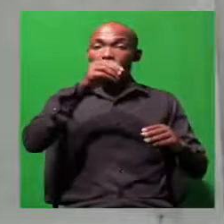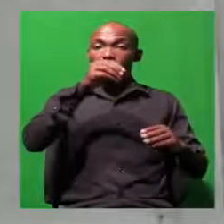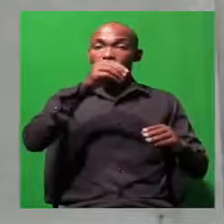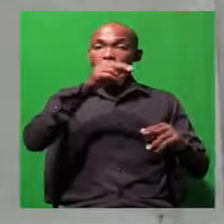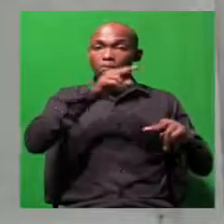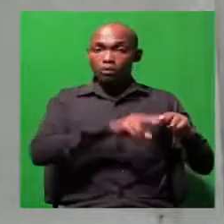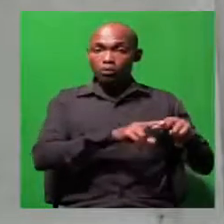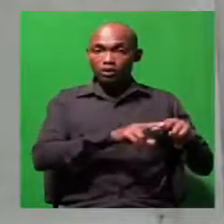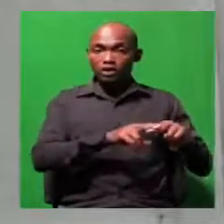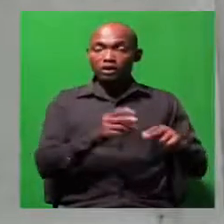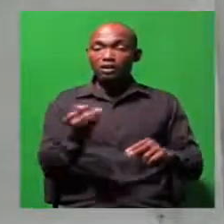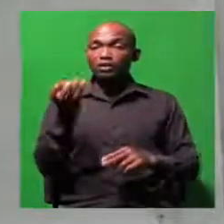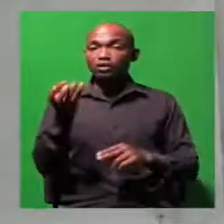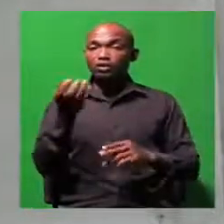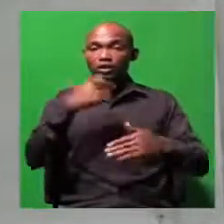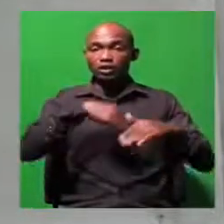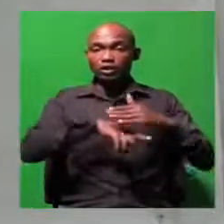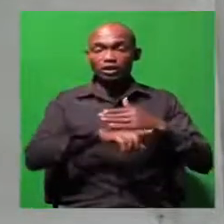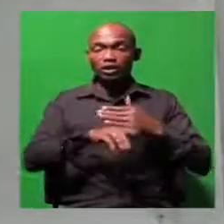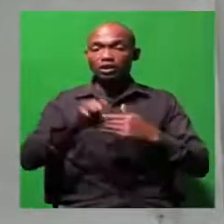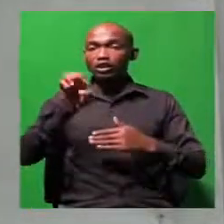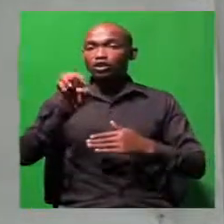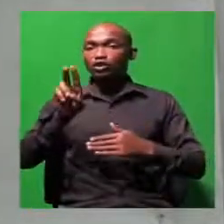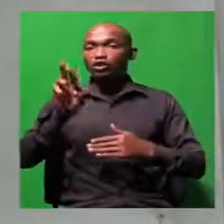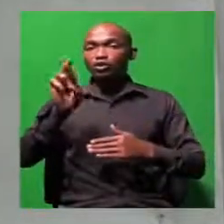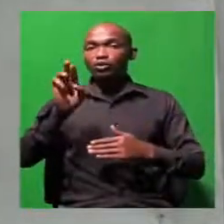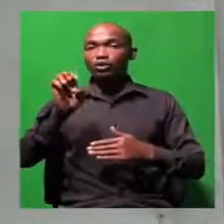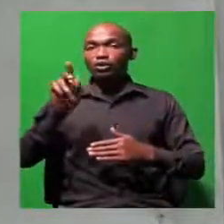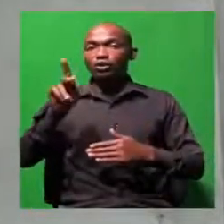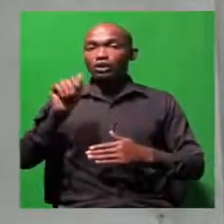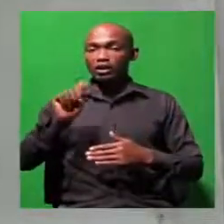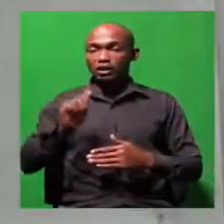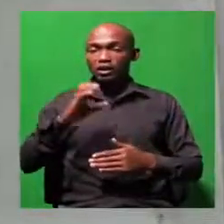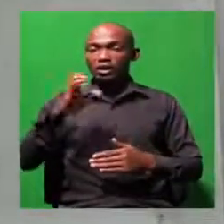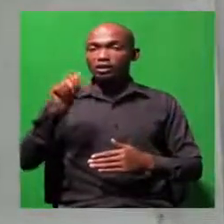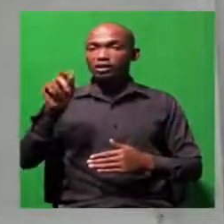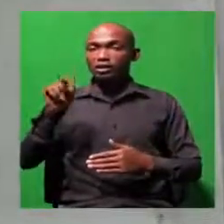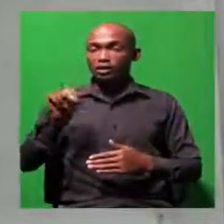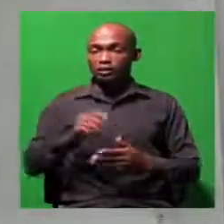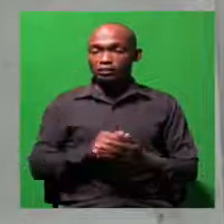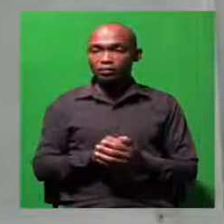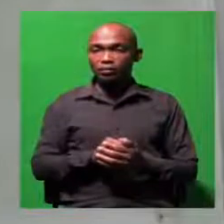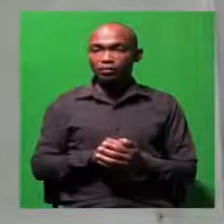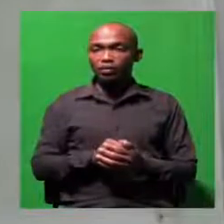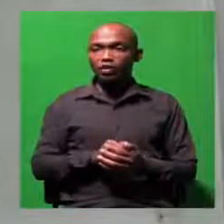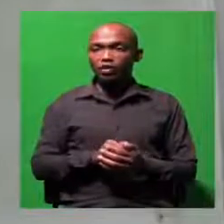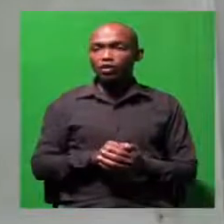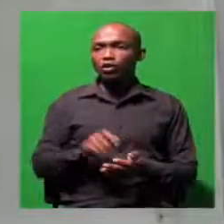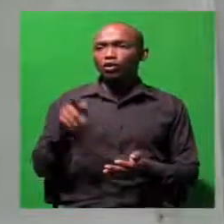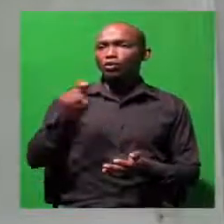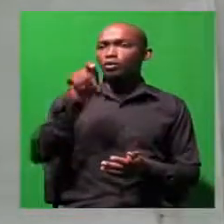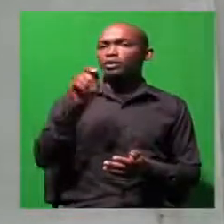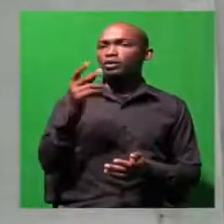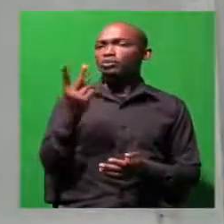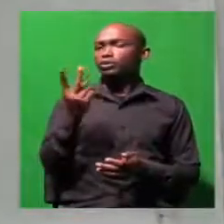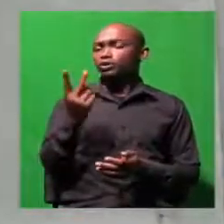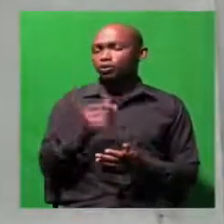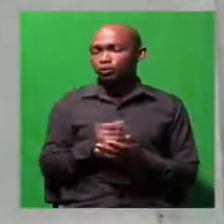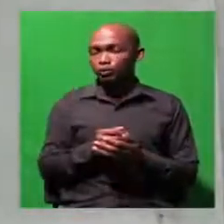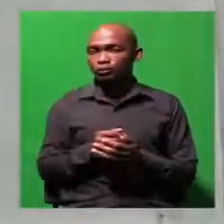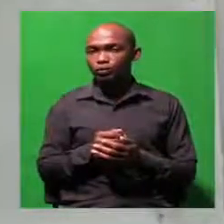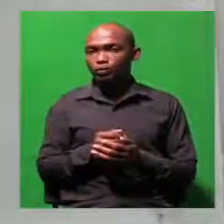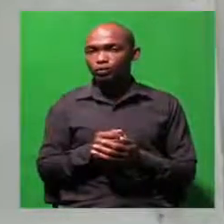putting the stone into the Eureka can. Okay, group number 4, question number